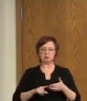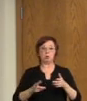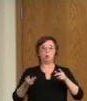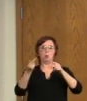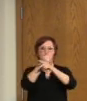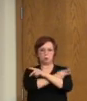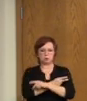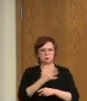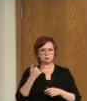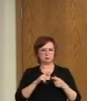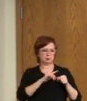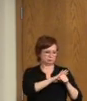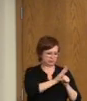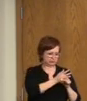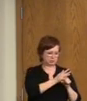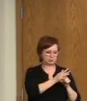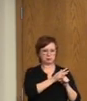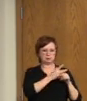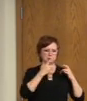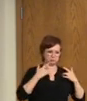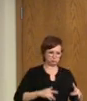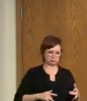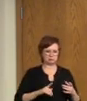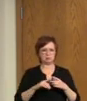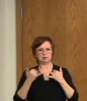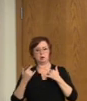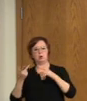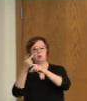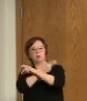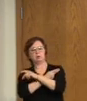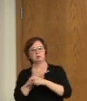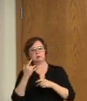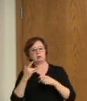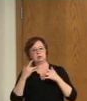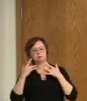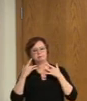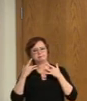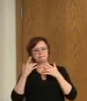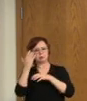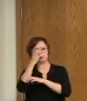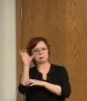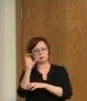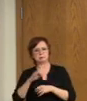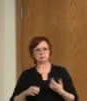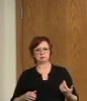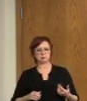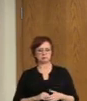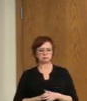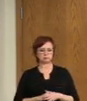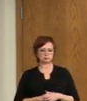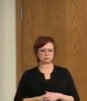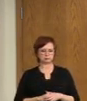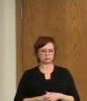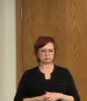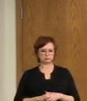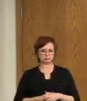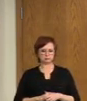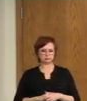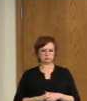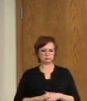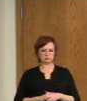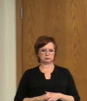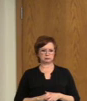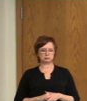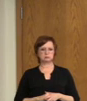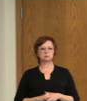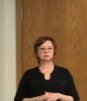pandemic arrived in the province, whether that's because of the stress it caused or because of the impact of measures introduced to stop it.